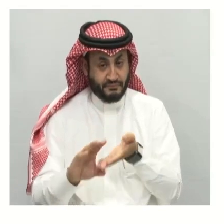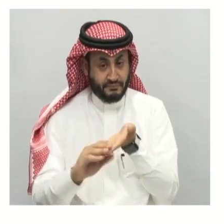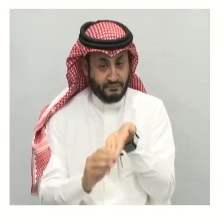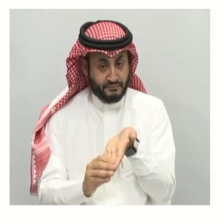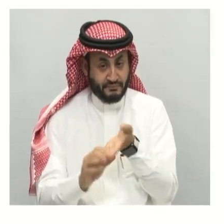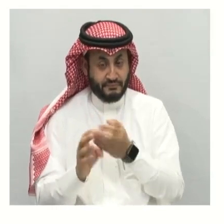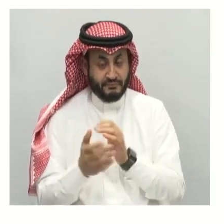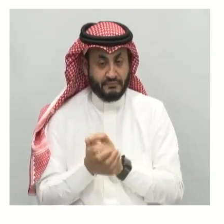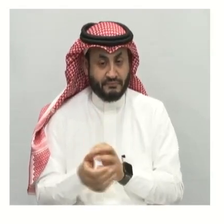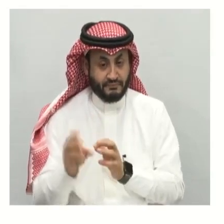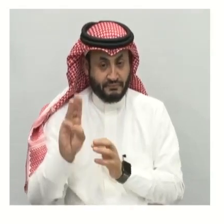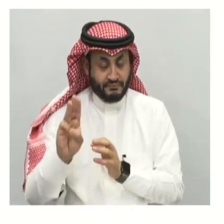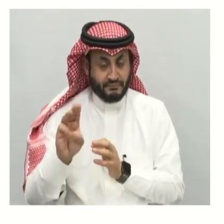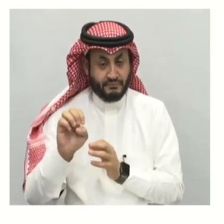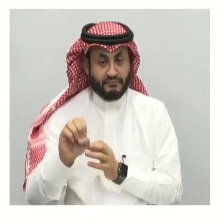Wednesday.